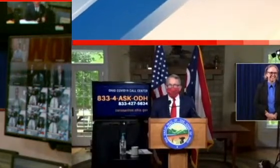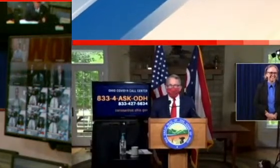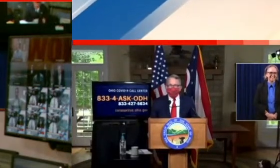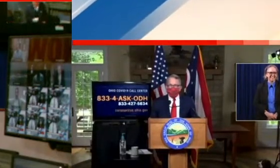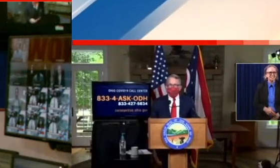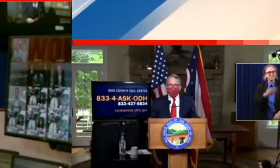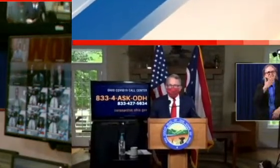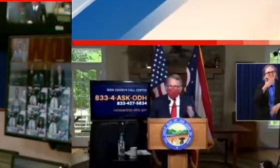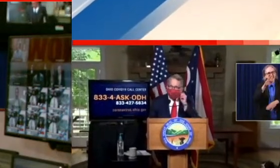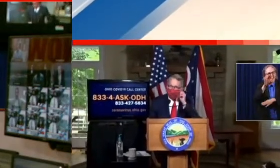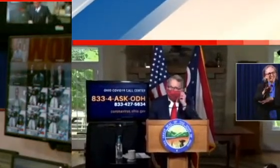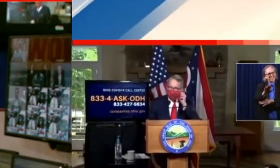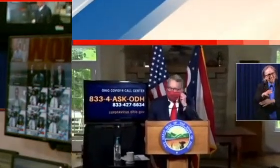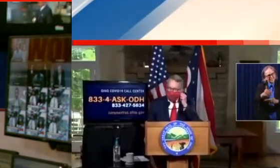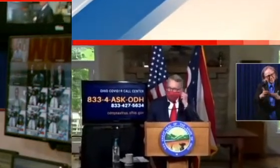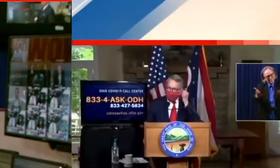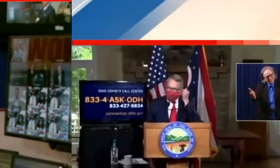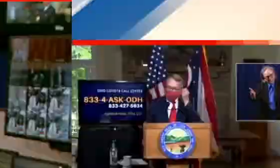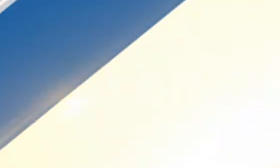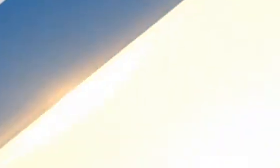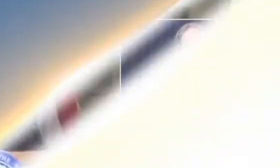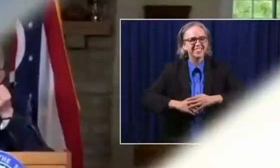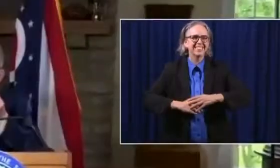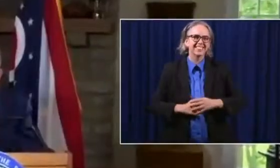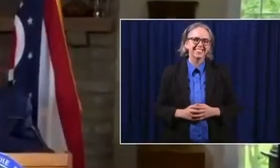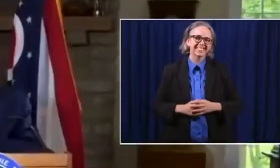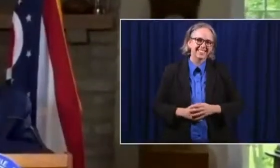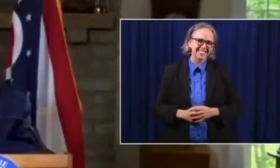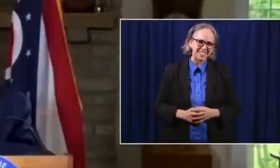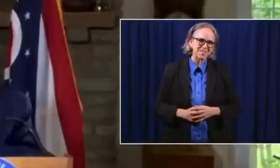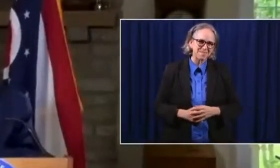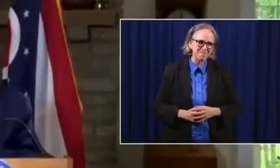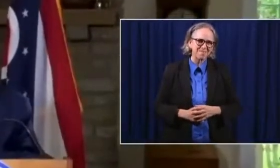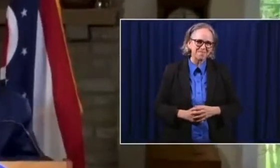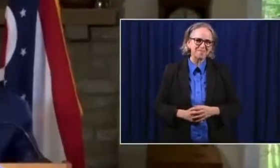their system on that map. I see the governor's up now, and maybe we'll hear more from him.